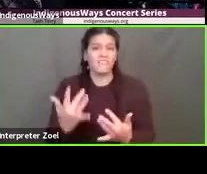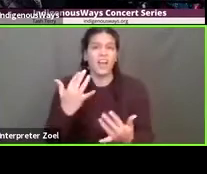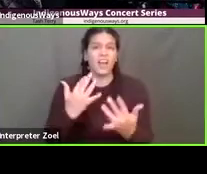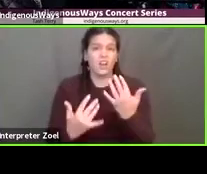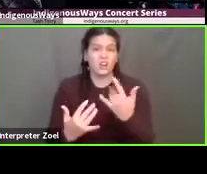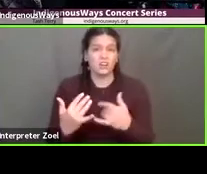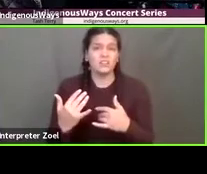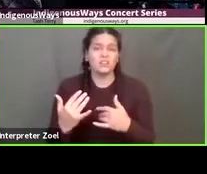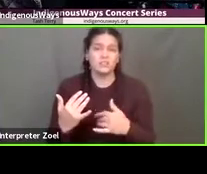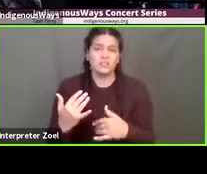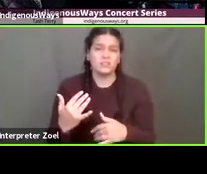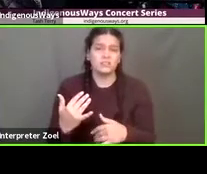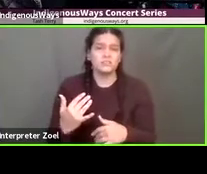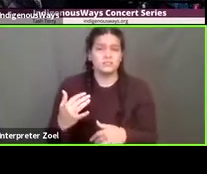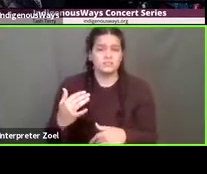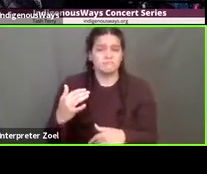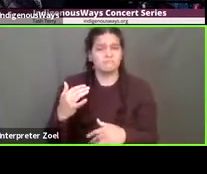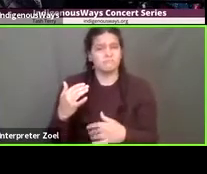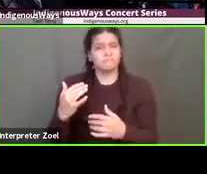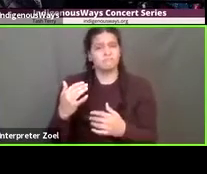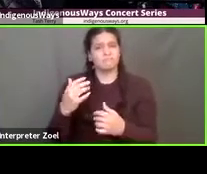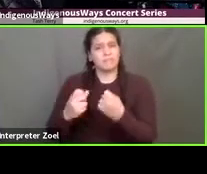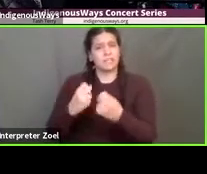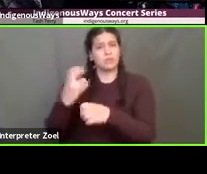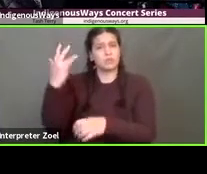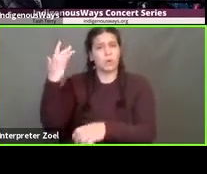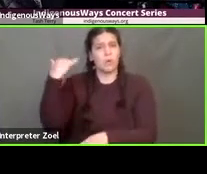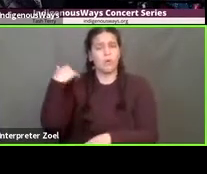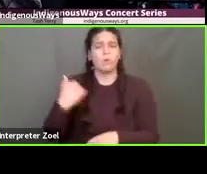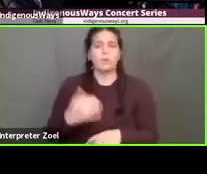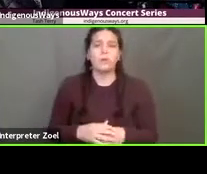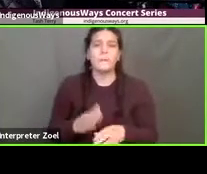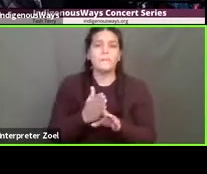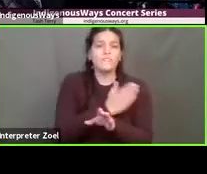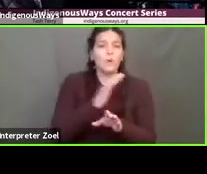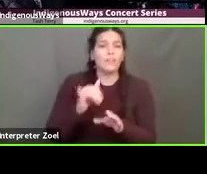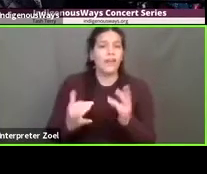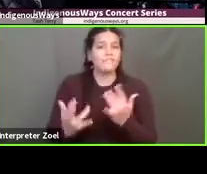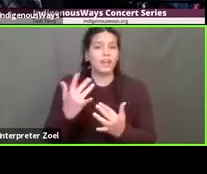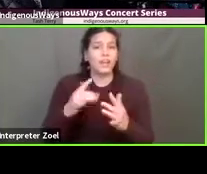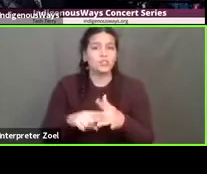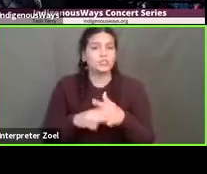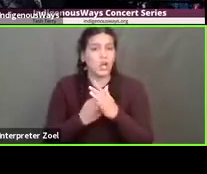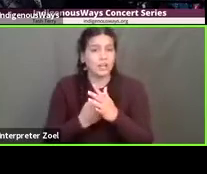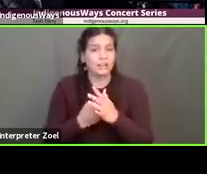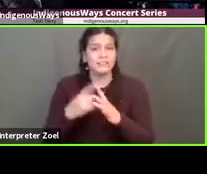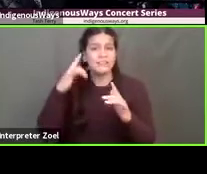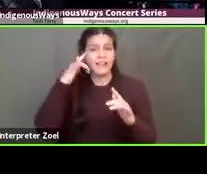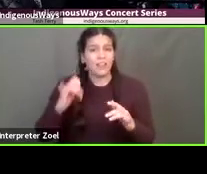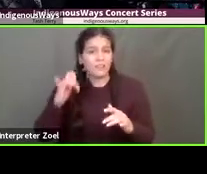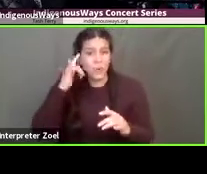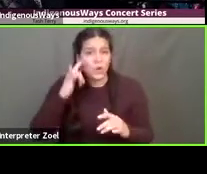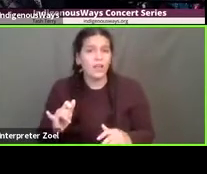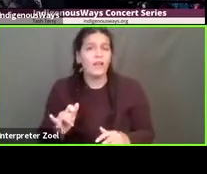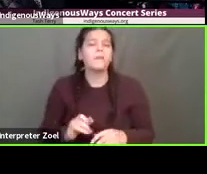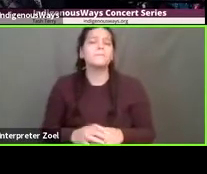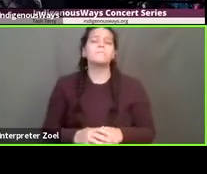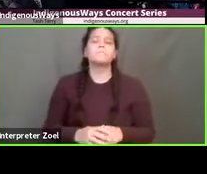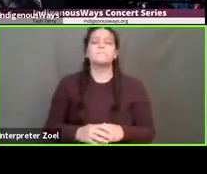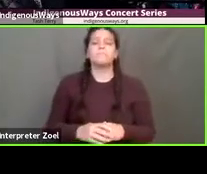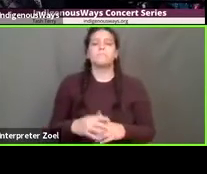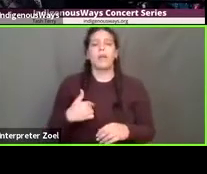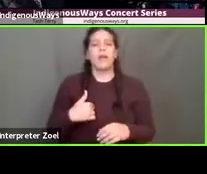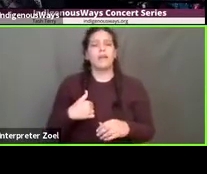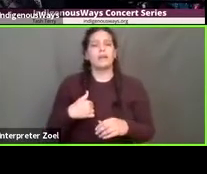and before the fires really started here in California, um, I so